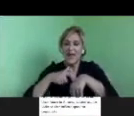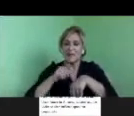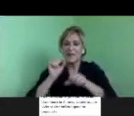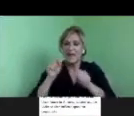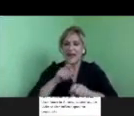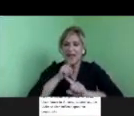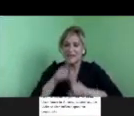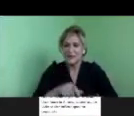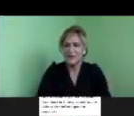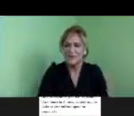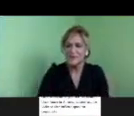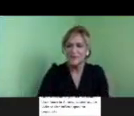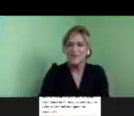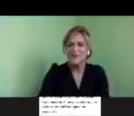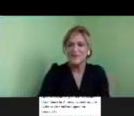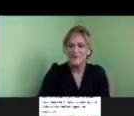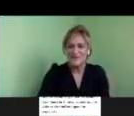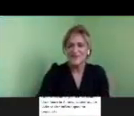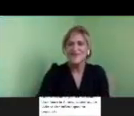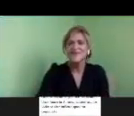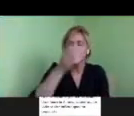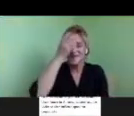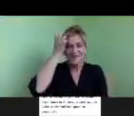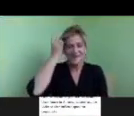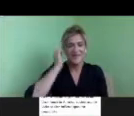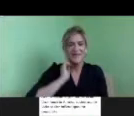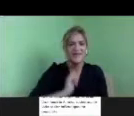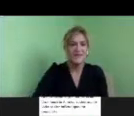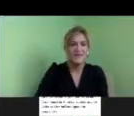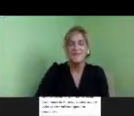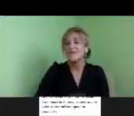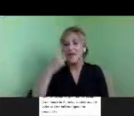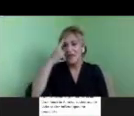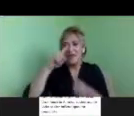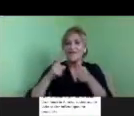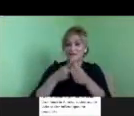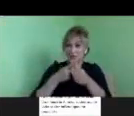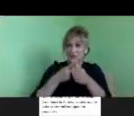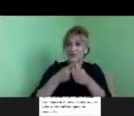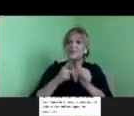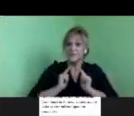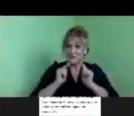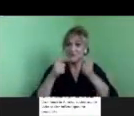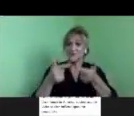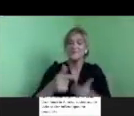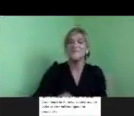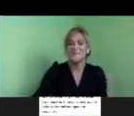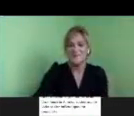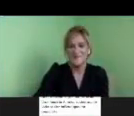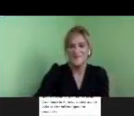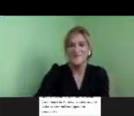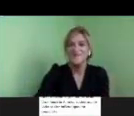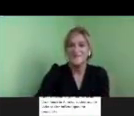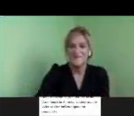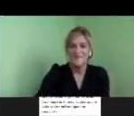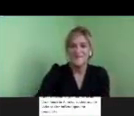All right. So I think the first question I would like to start with is, how do we